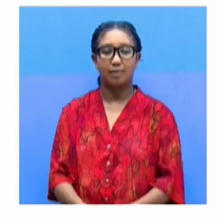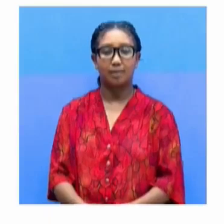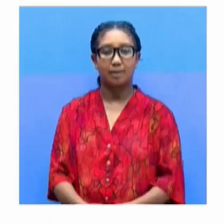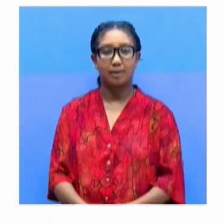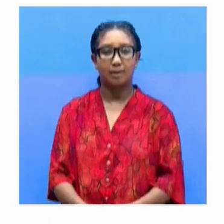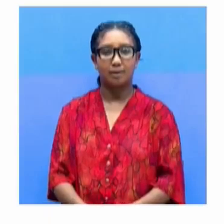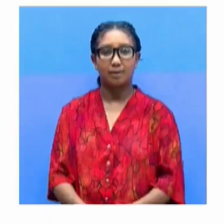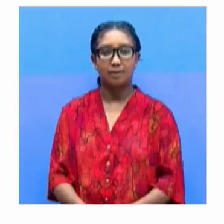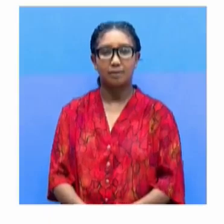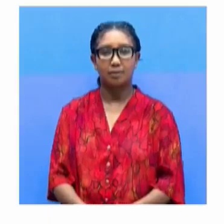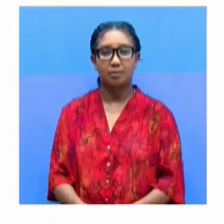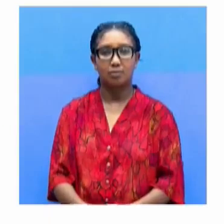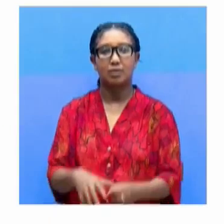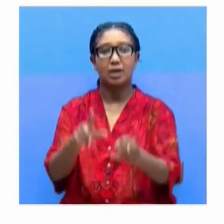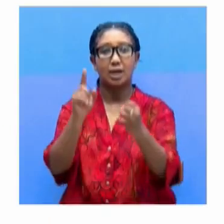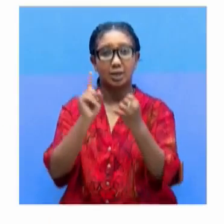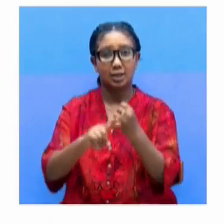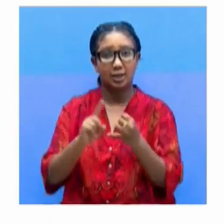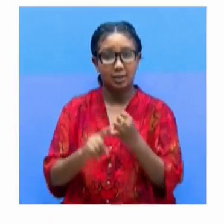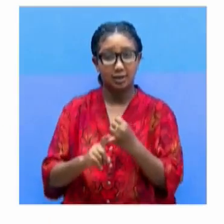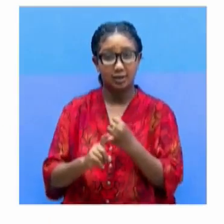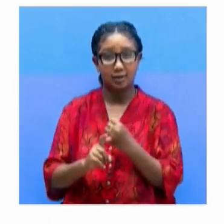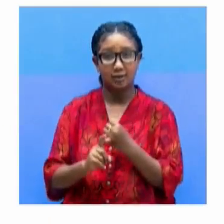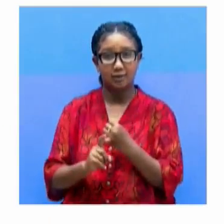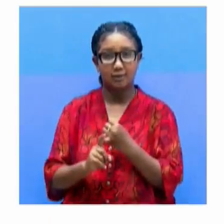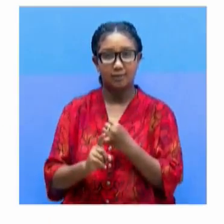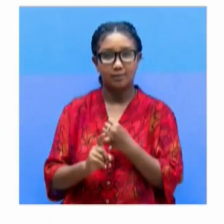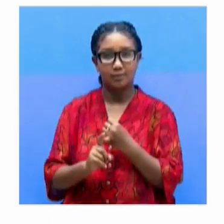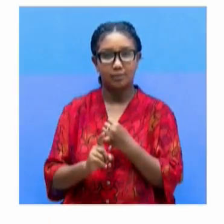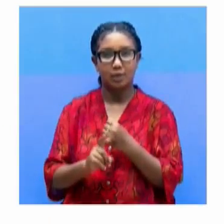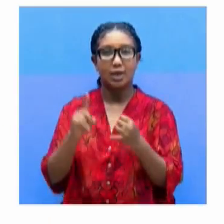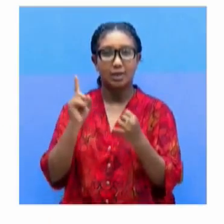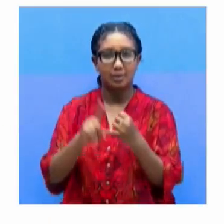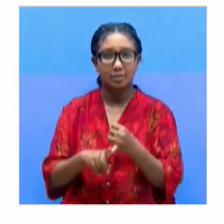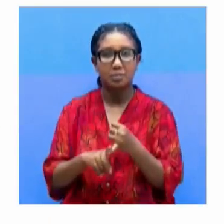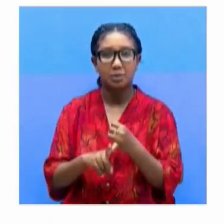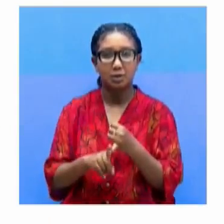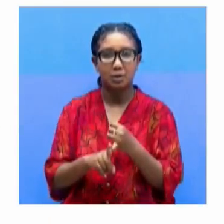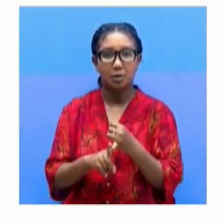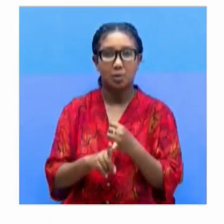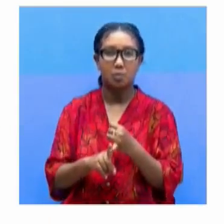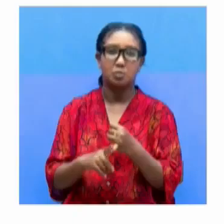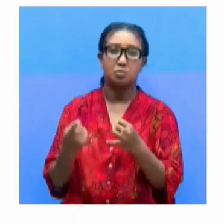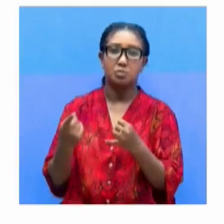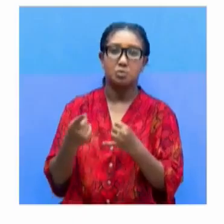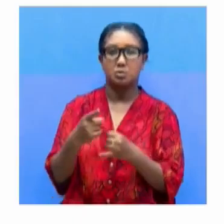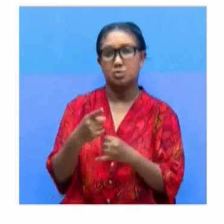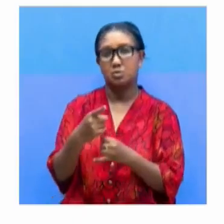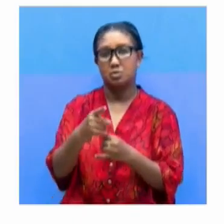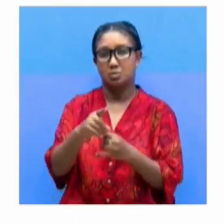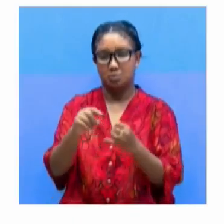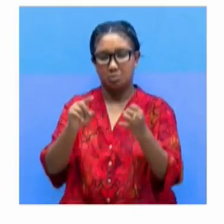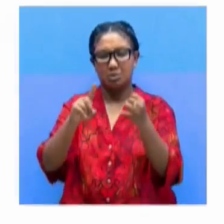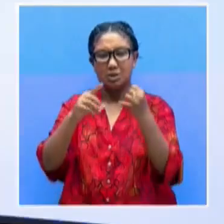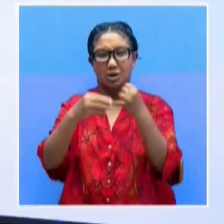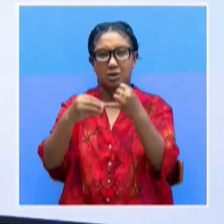that end with the suffix